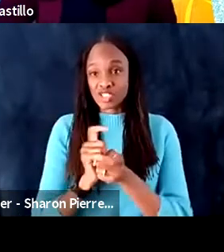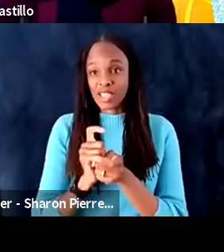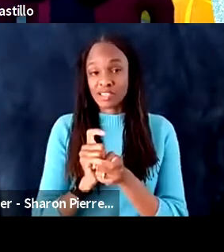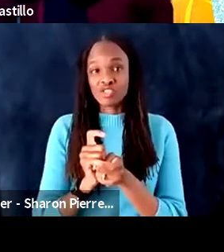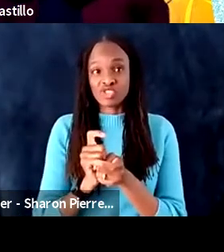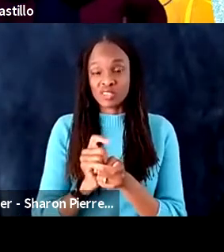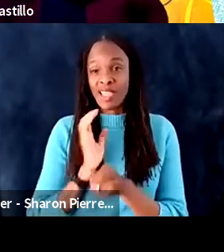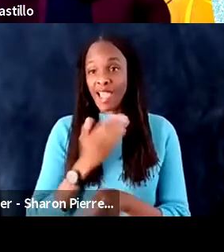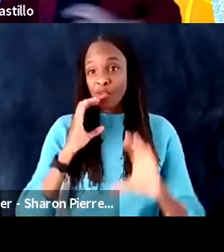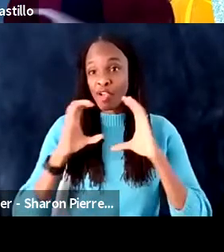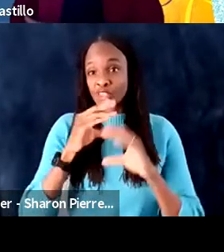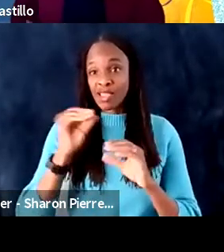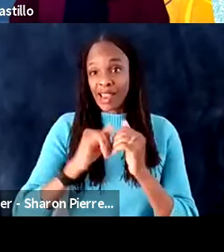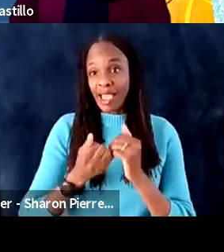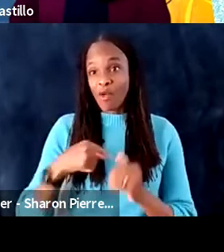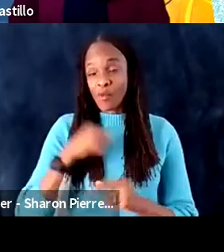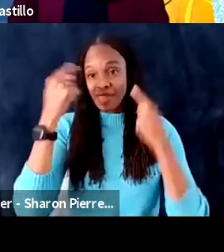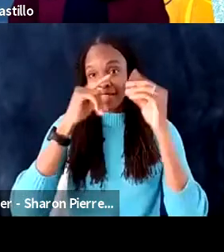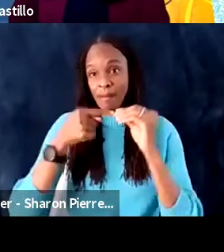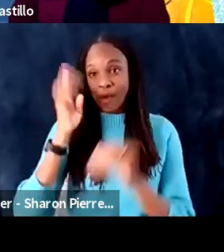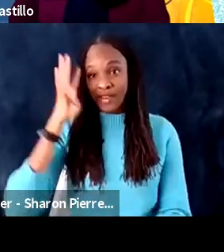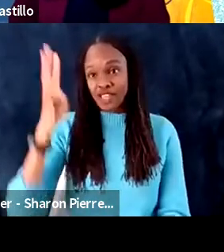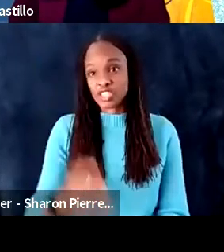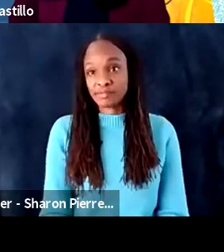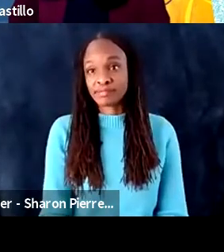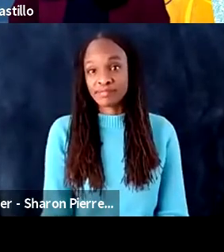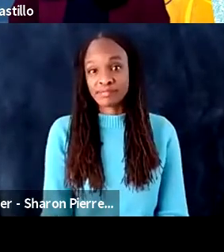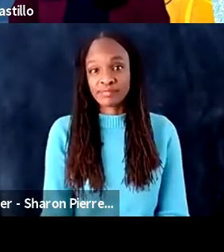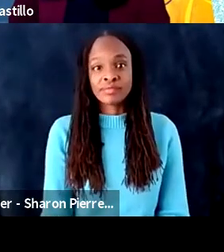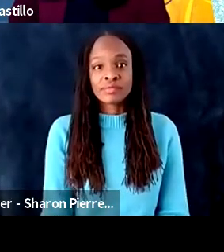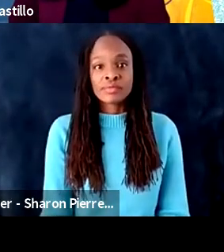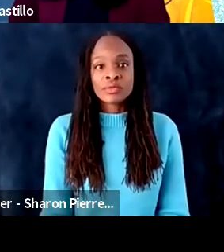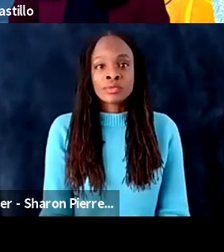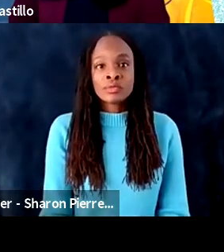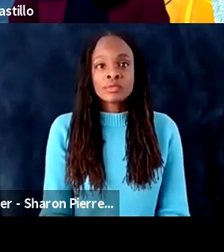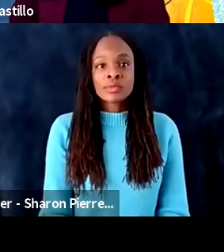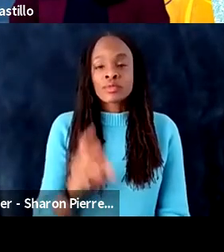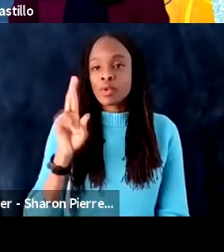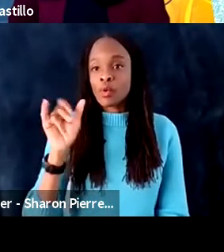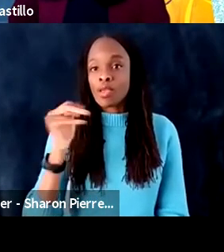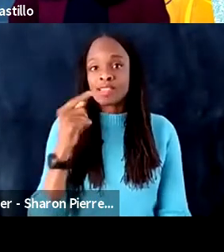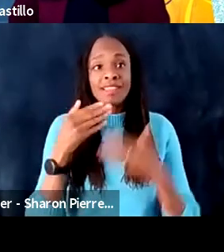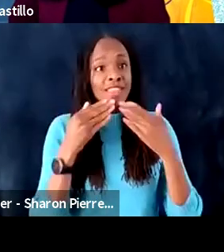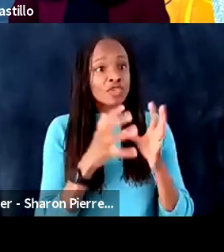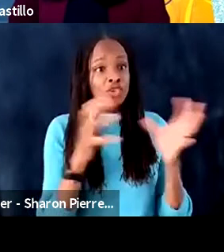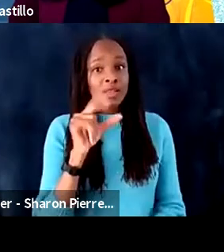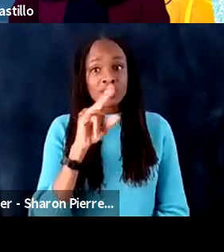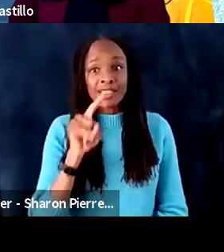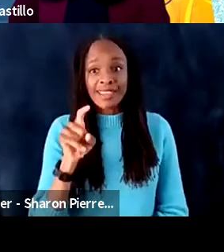the conversation and the thinking about innovation. Thank you so much, Liz. And thank you for being